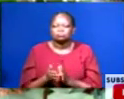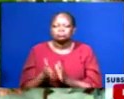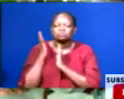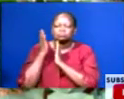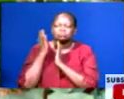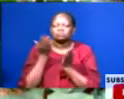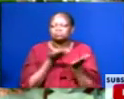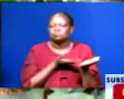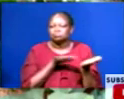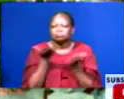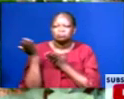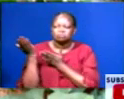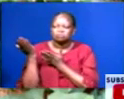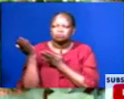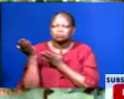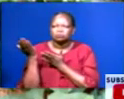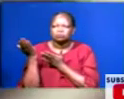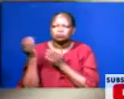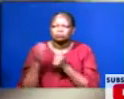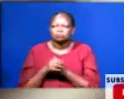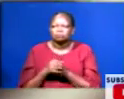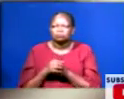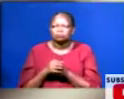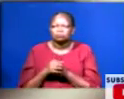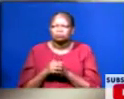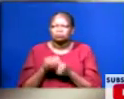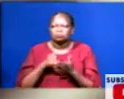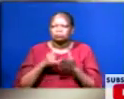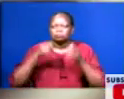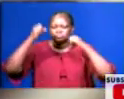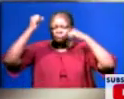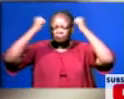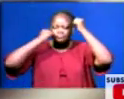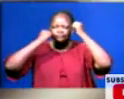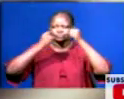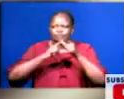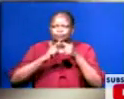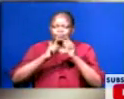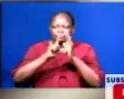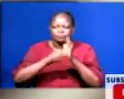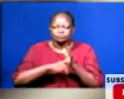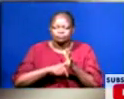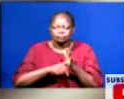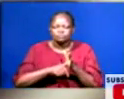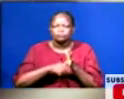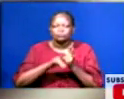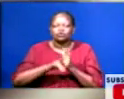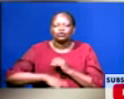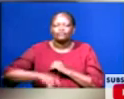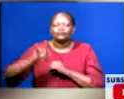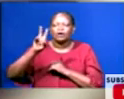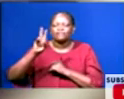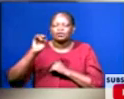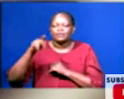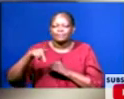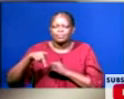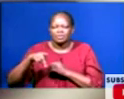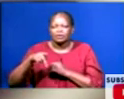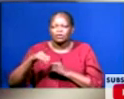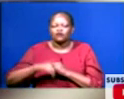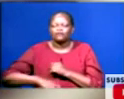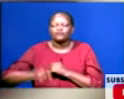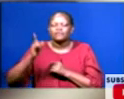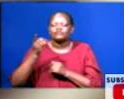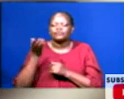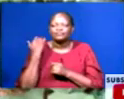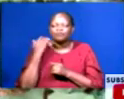here, including them the army. Waithaka was then assigned to fly VIP aircrafts and flew the late